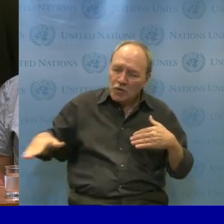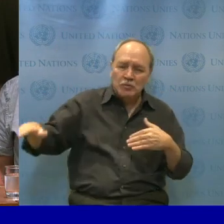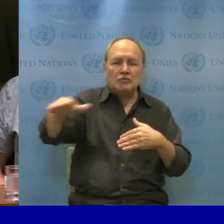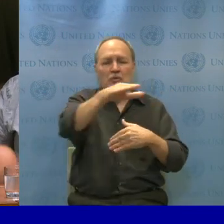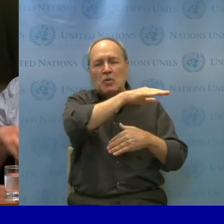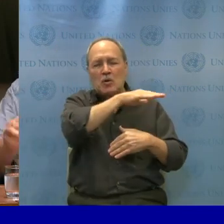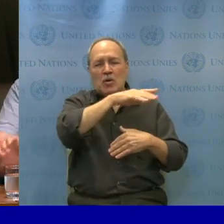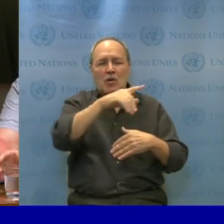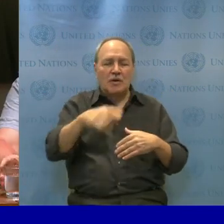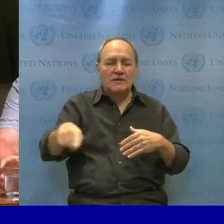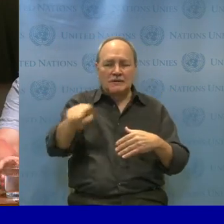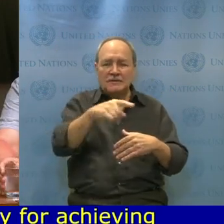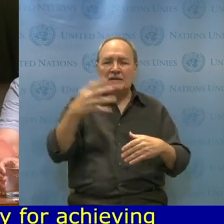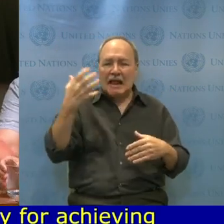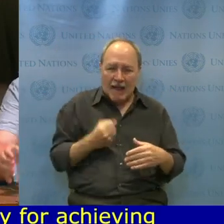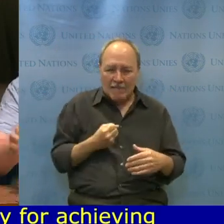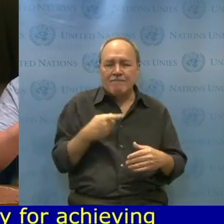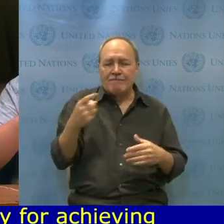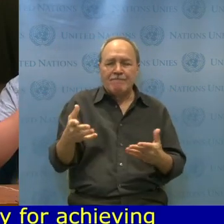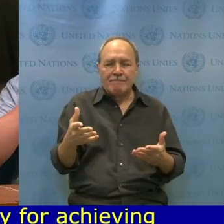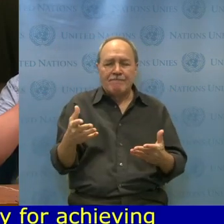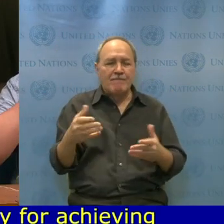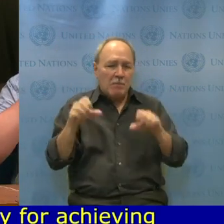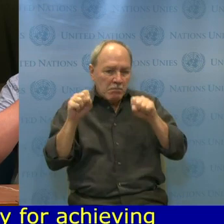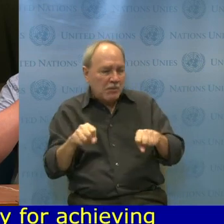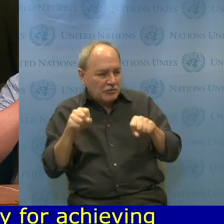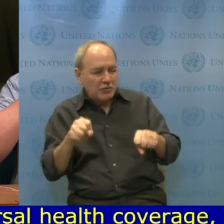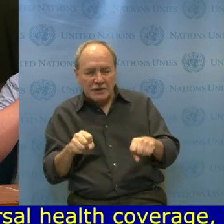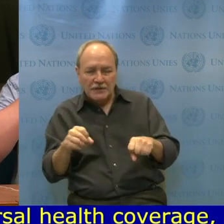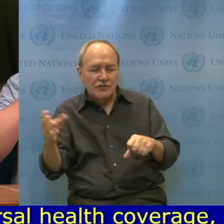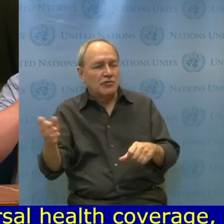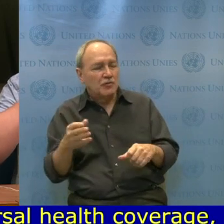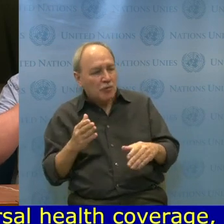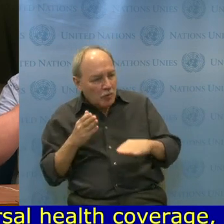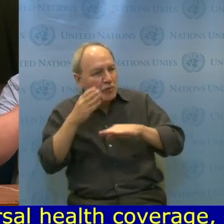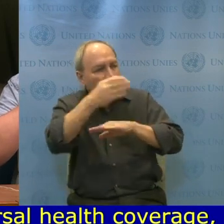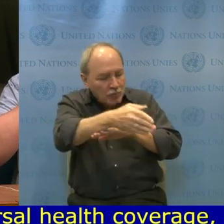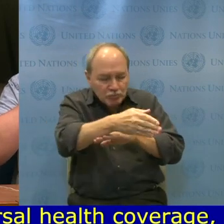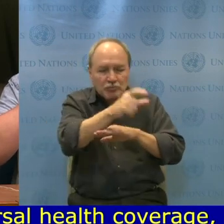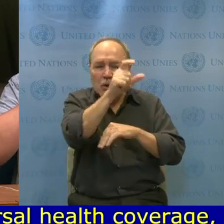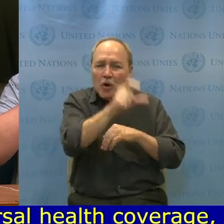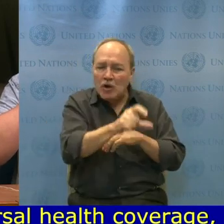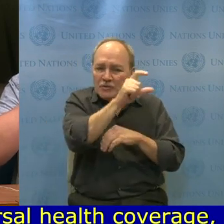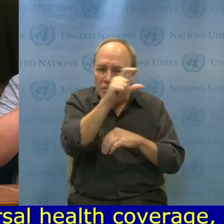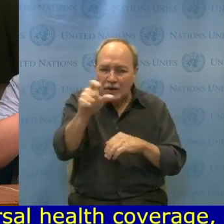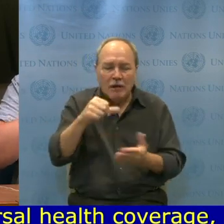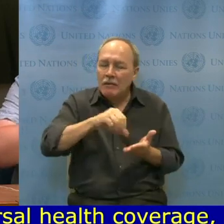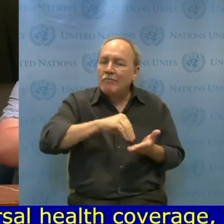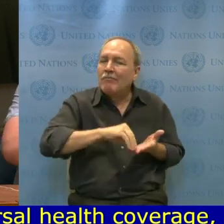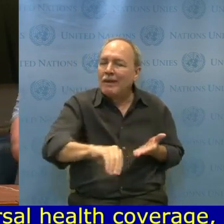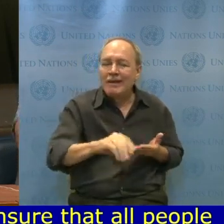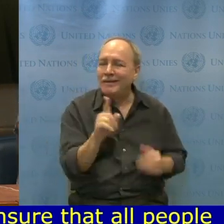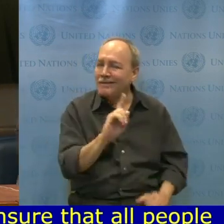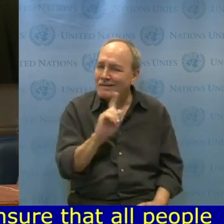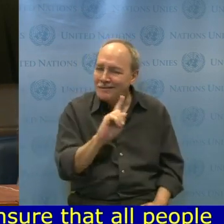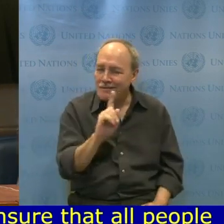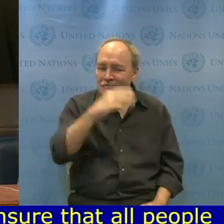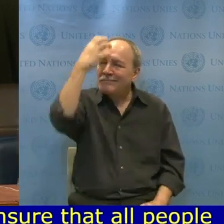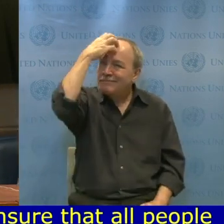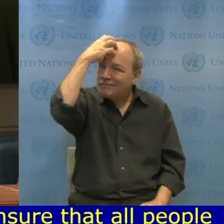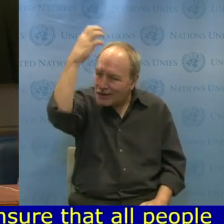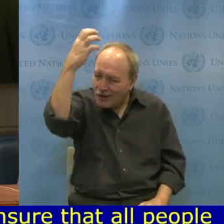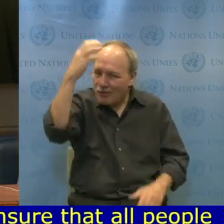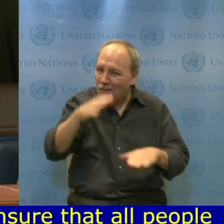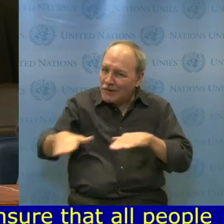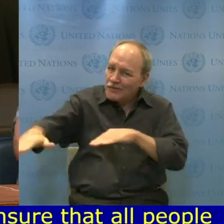all people receive the health services they need without suffering financial hardship. It's clear that universal health coverage cannot